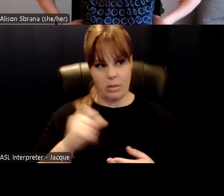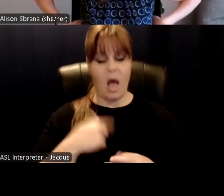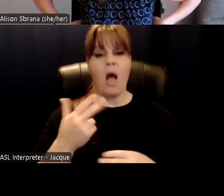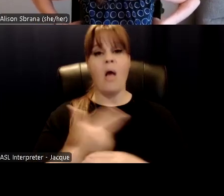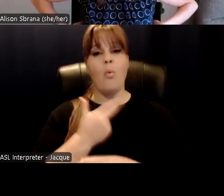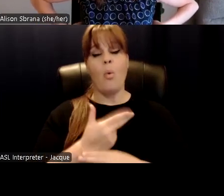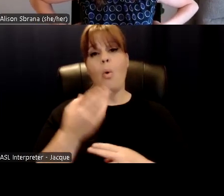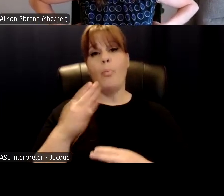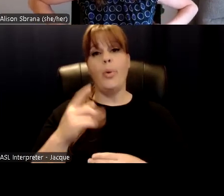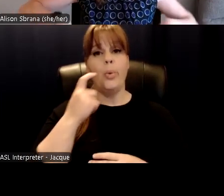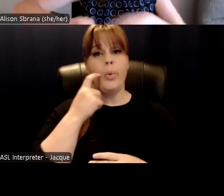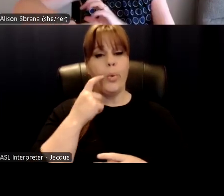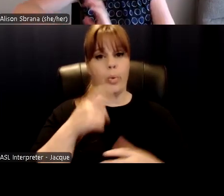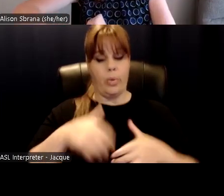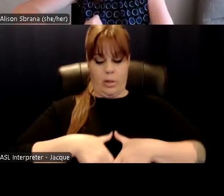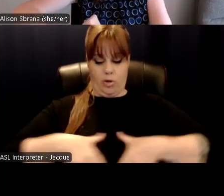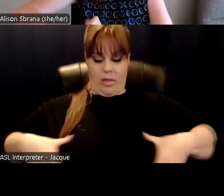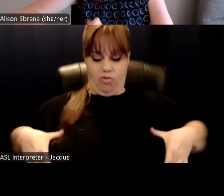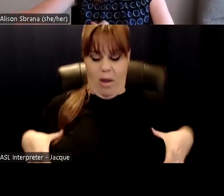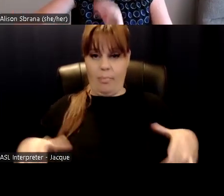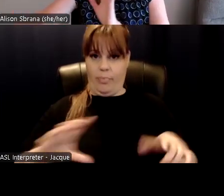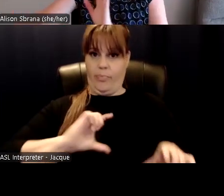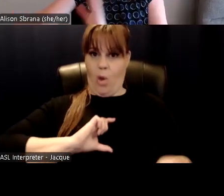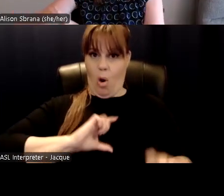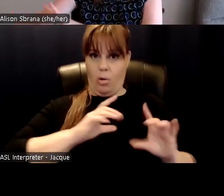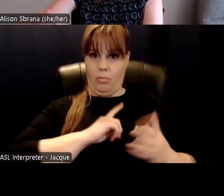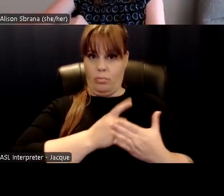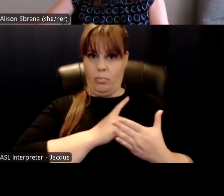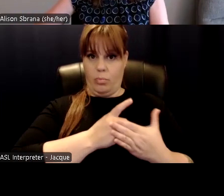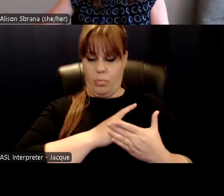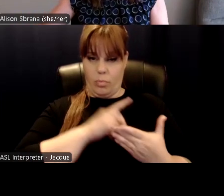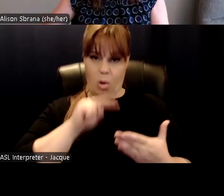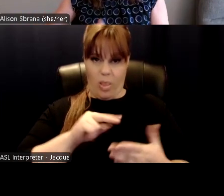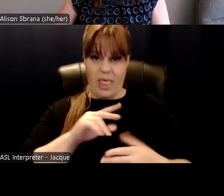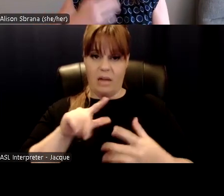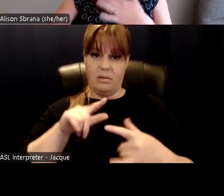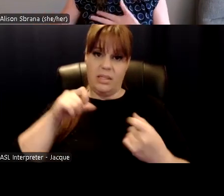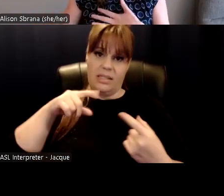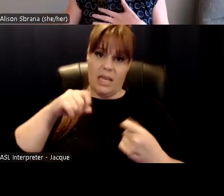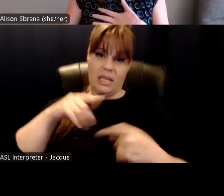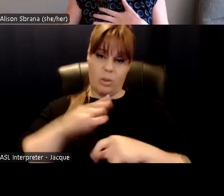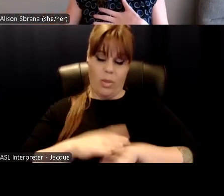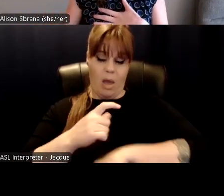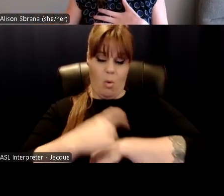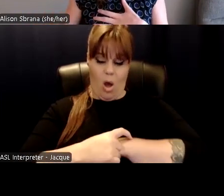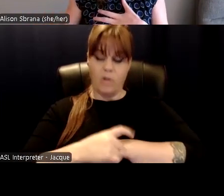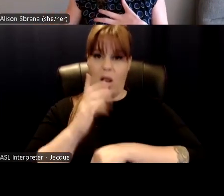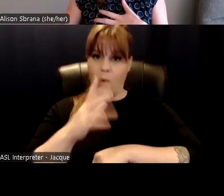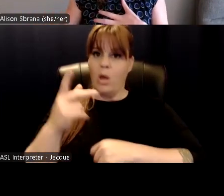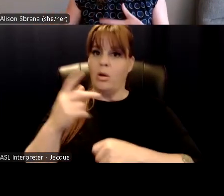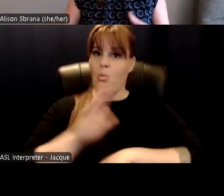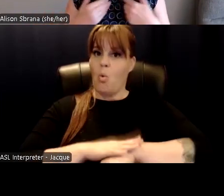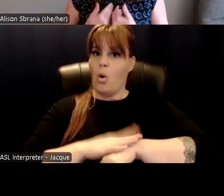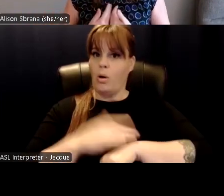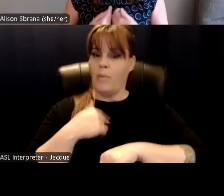chest strap heart rate monitor that synced with my watch, and I programmed it to alarm me if my heart rate went over a certain